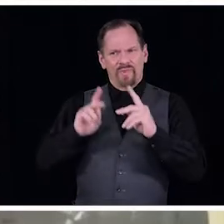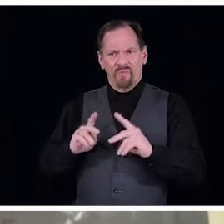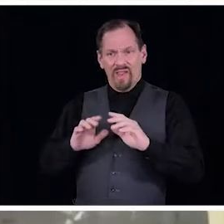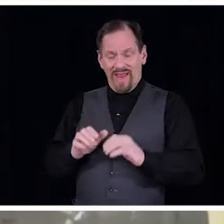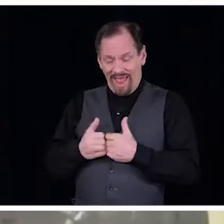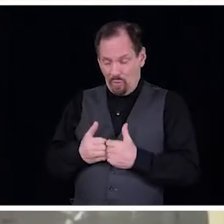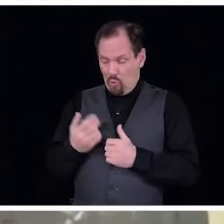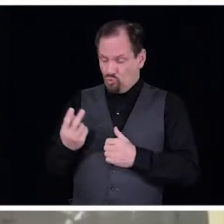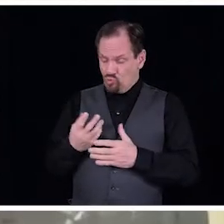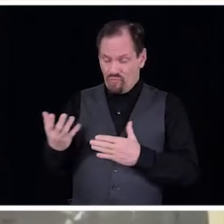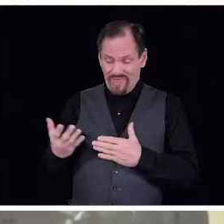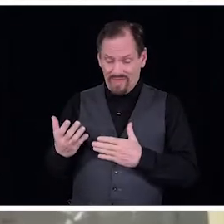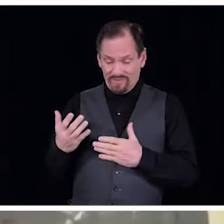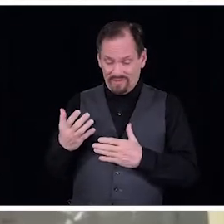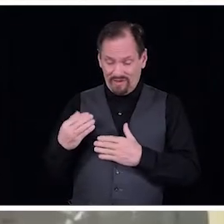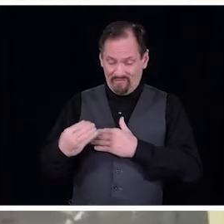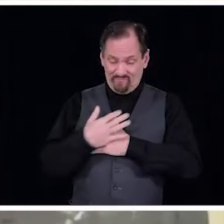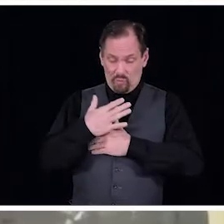ways in which I create.